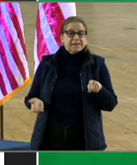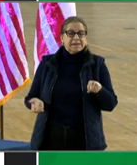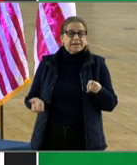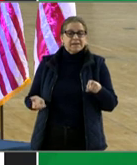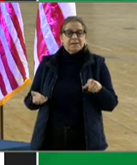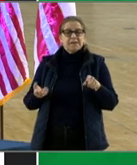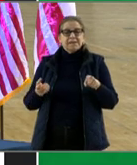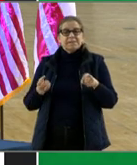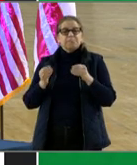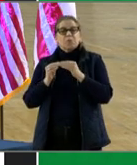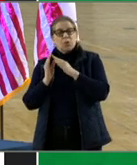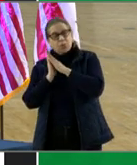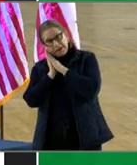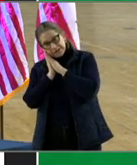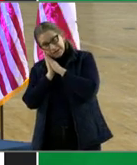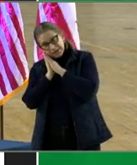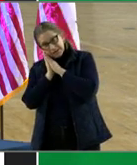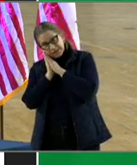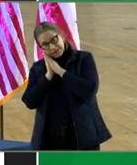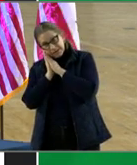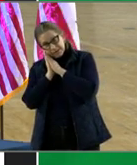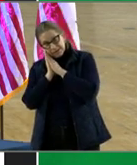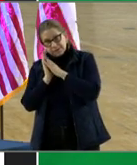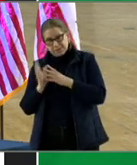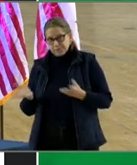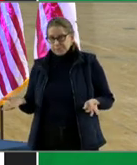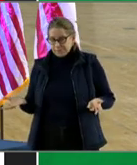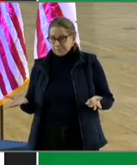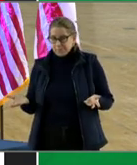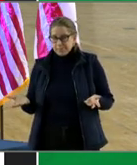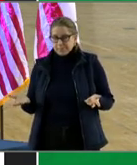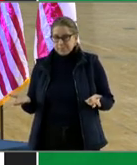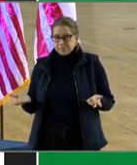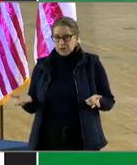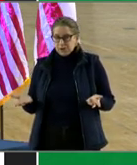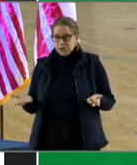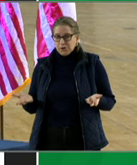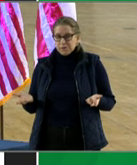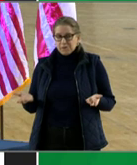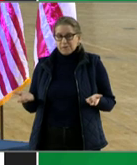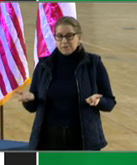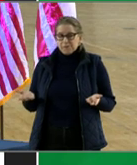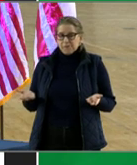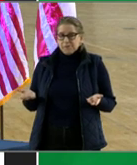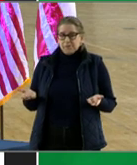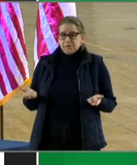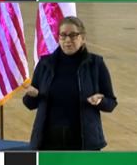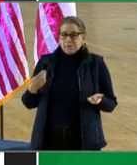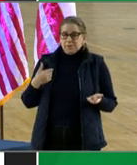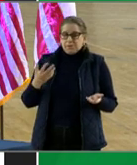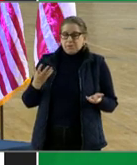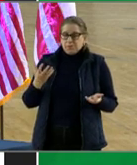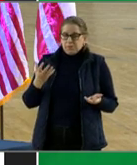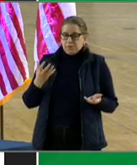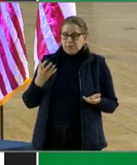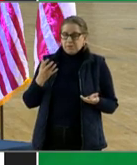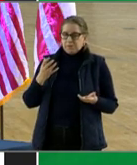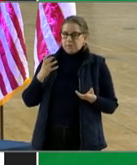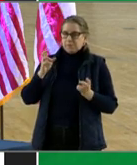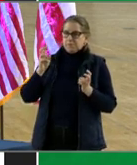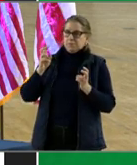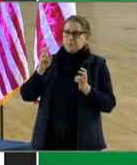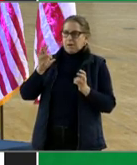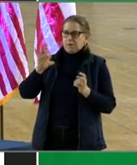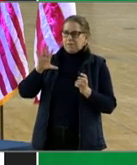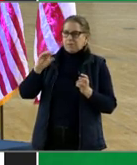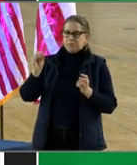what largely you see here in making up the 75% of the beds that have been identified. And the last